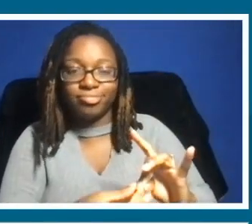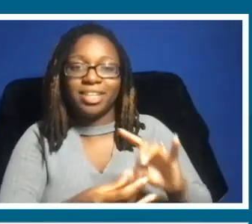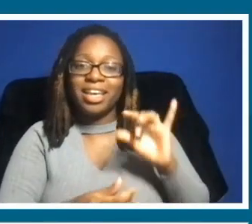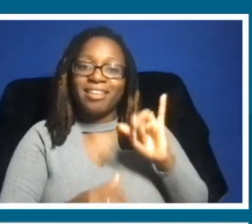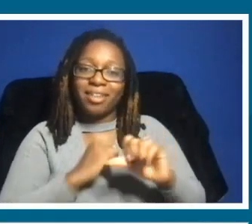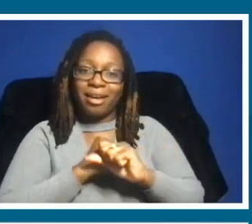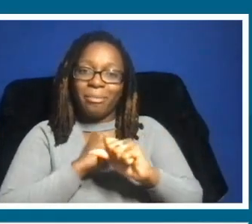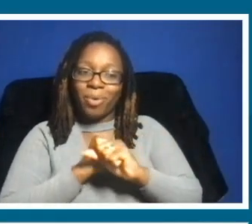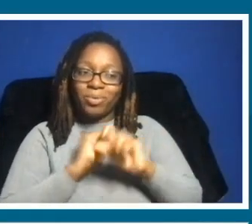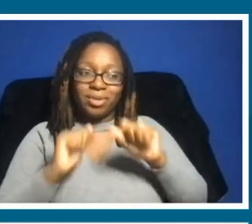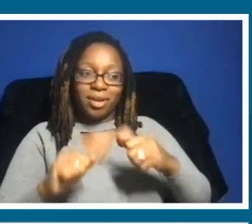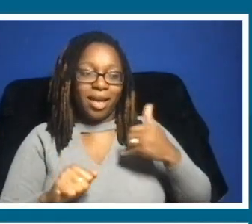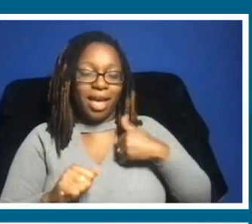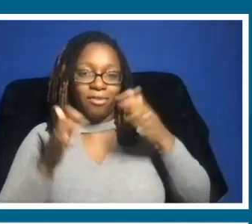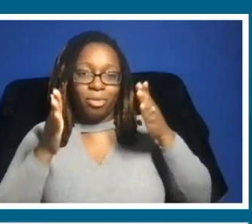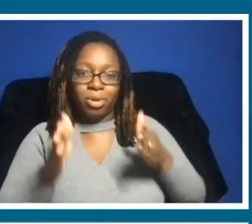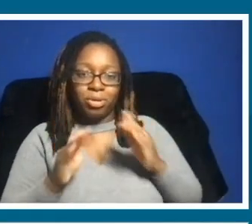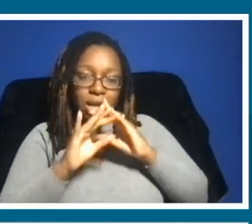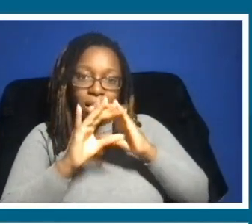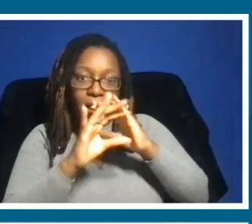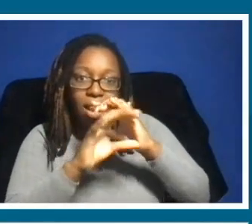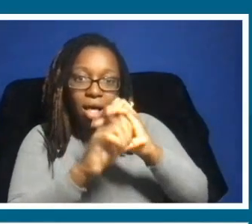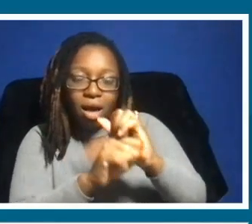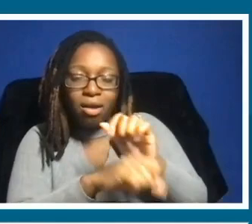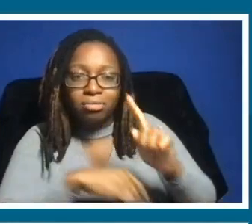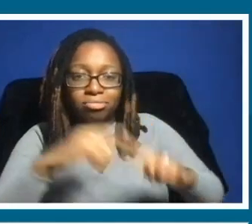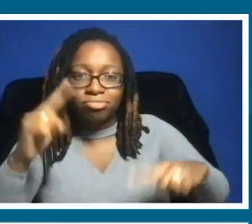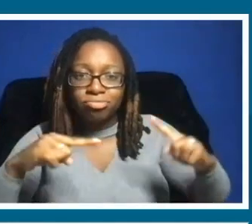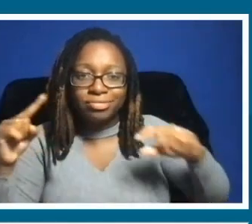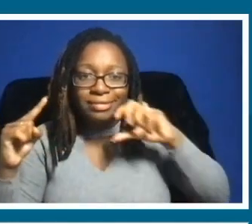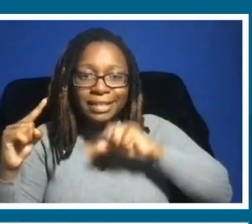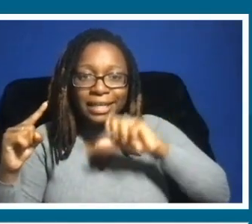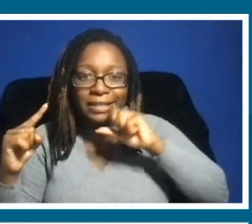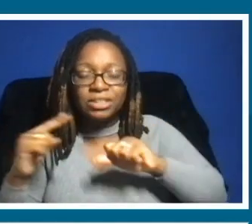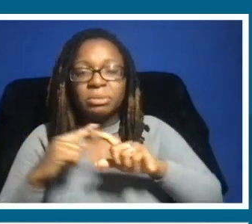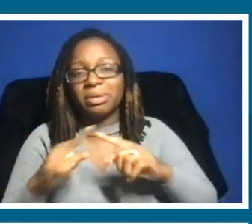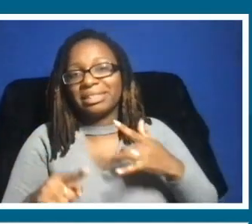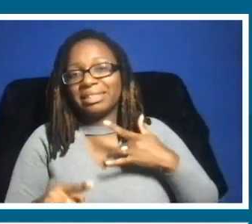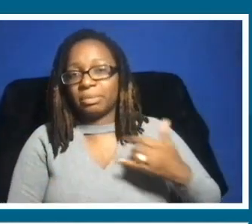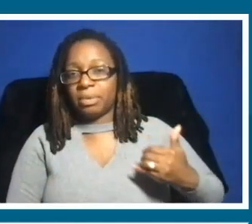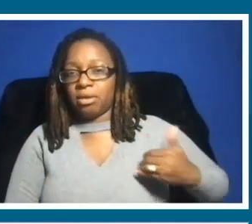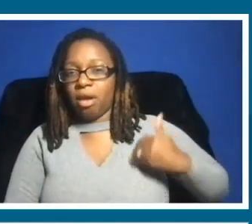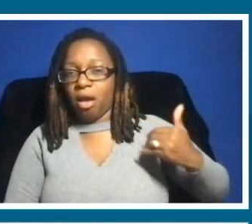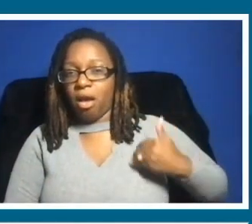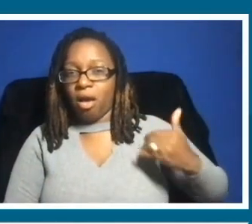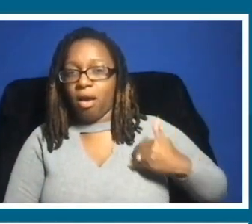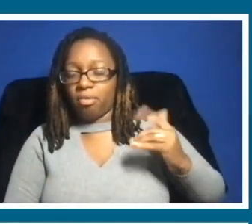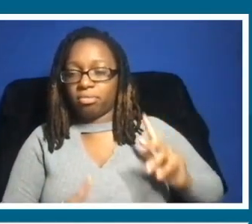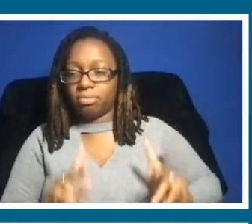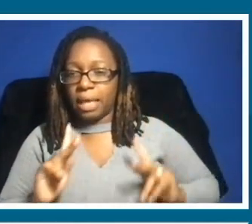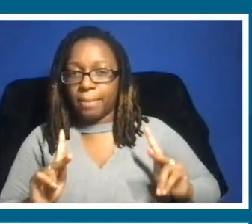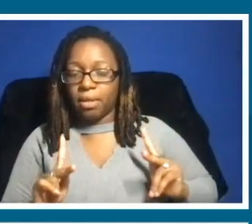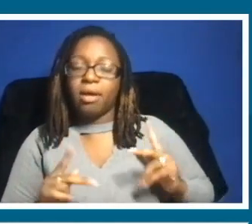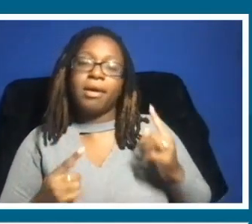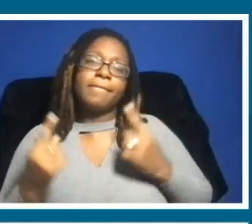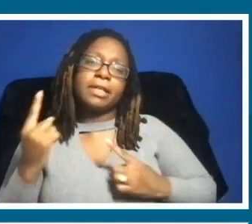in participants of all ages, but particularly young participants, to think about the time at which